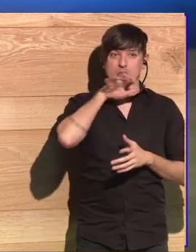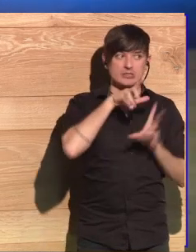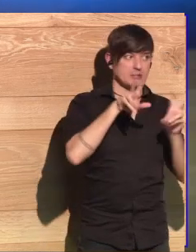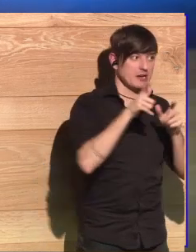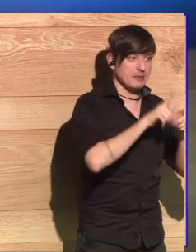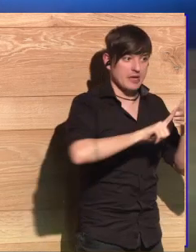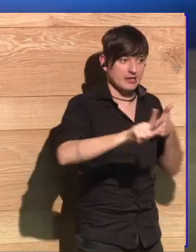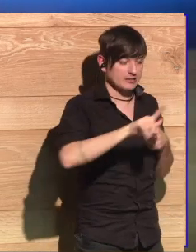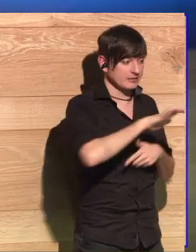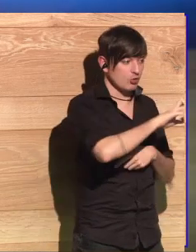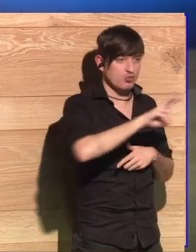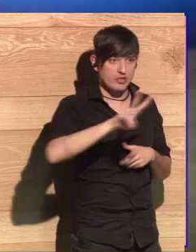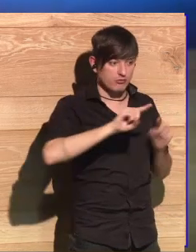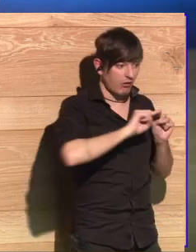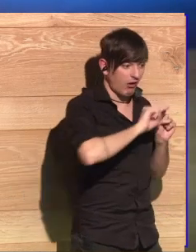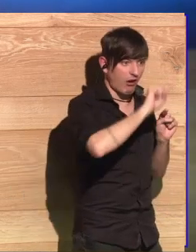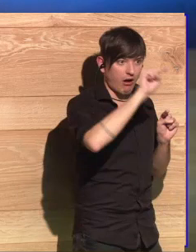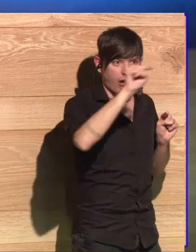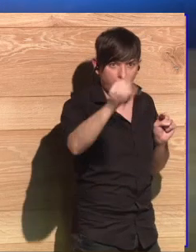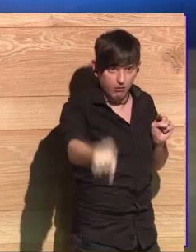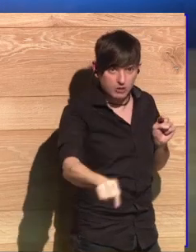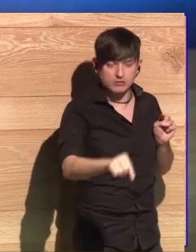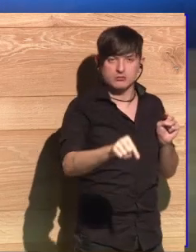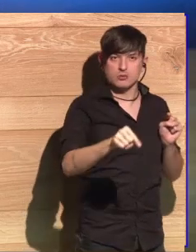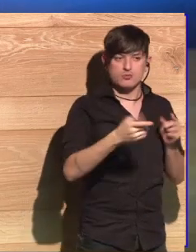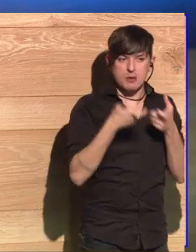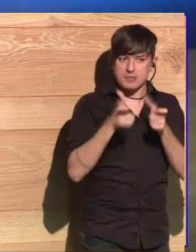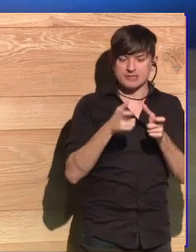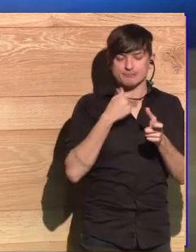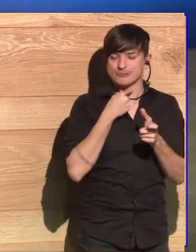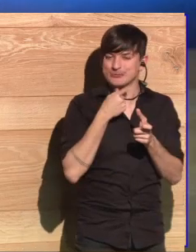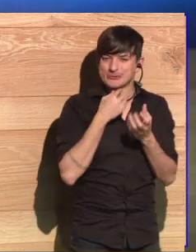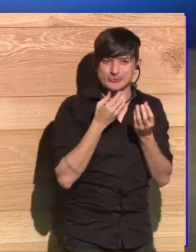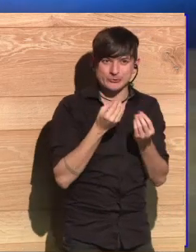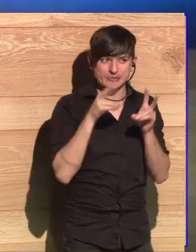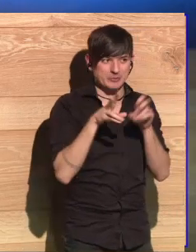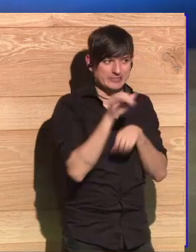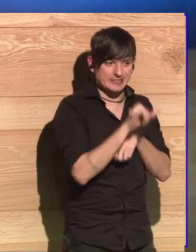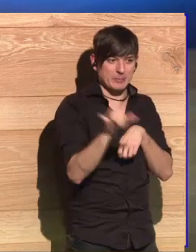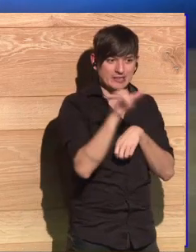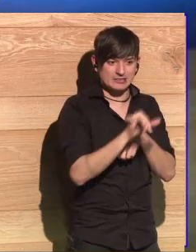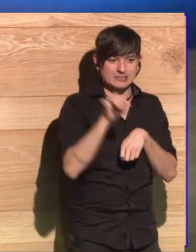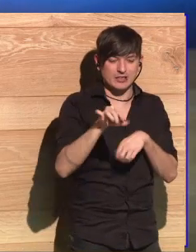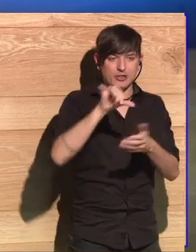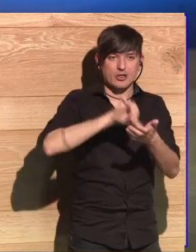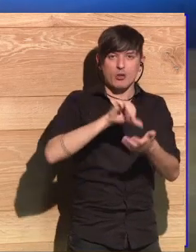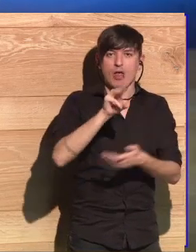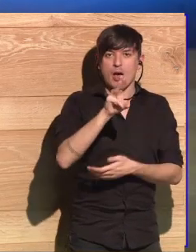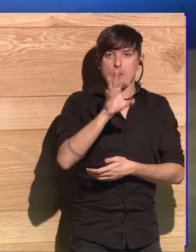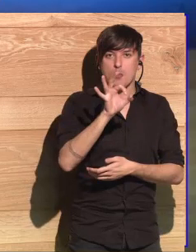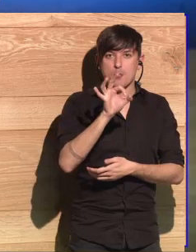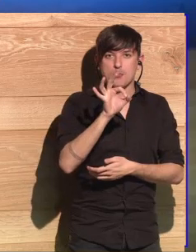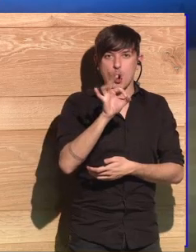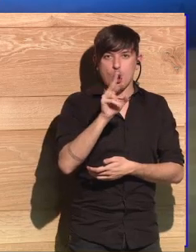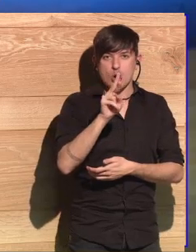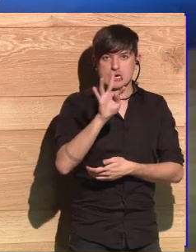must read it. Among the many anecdotes that are told in that trip from coast to coast, one of my favorite parts is